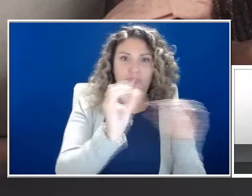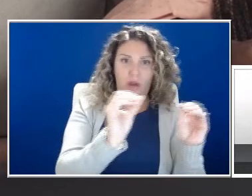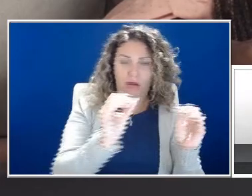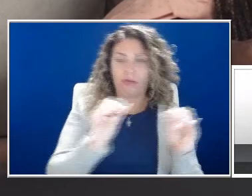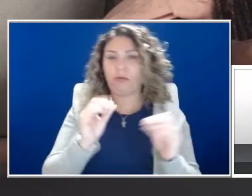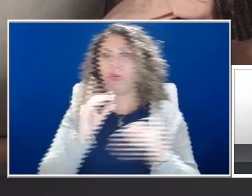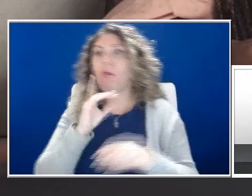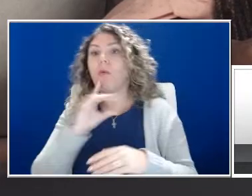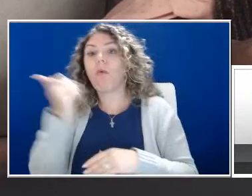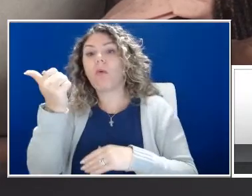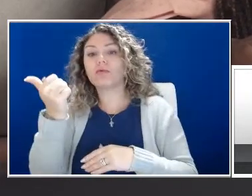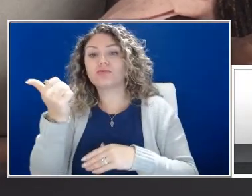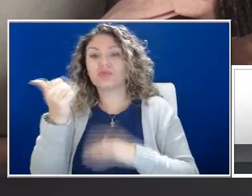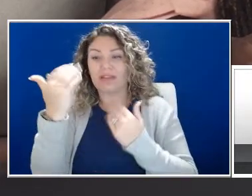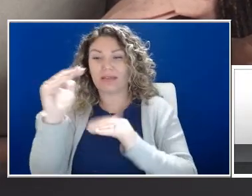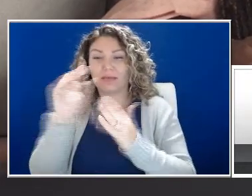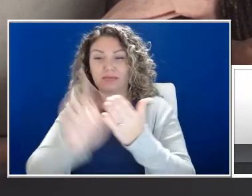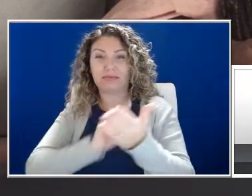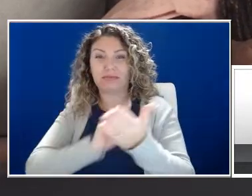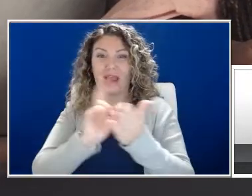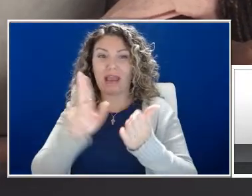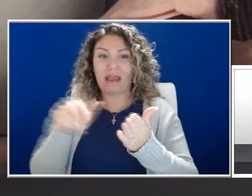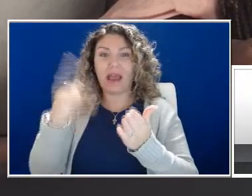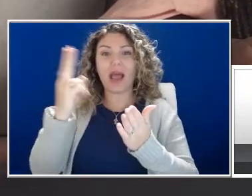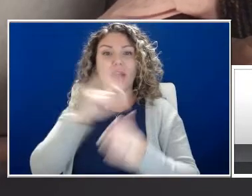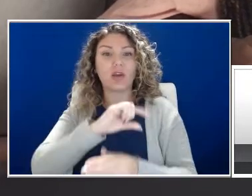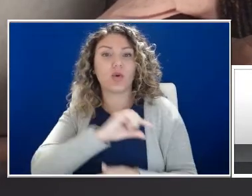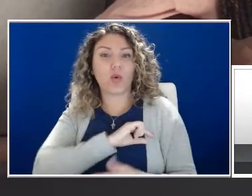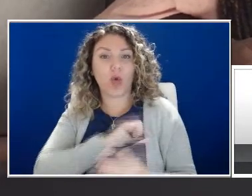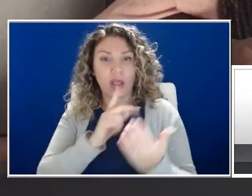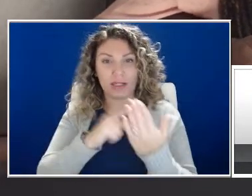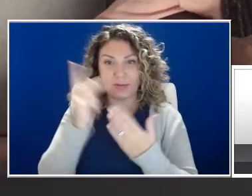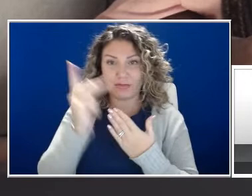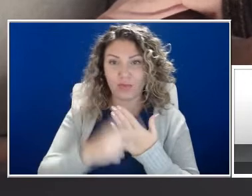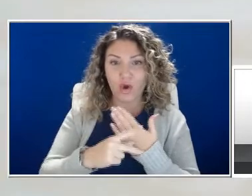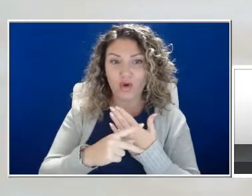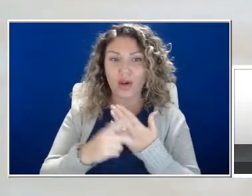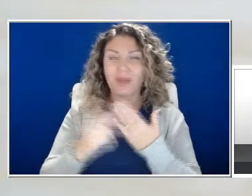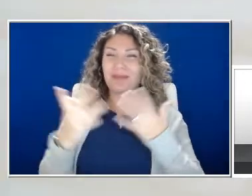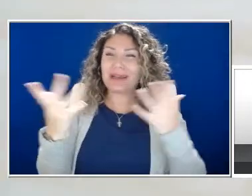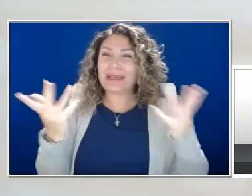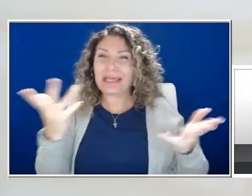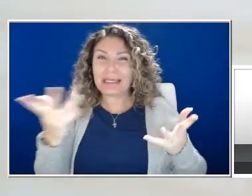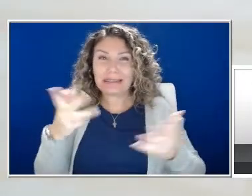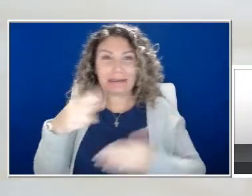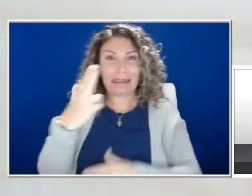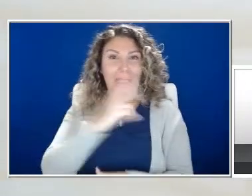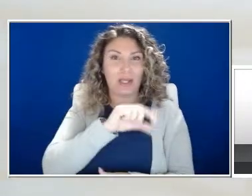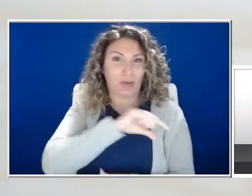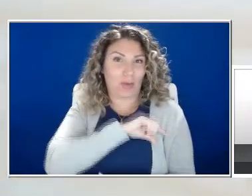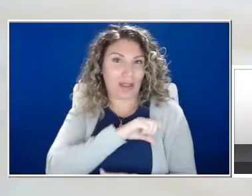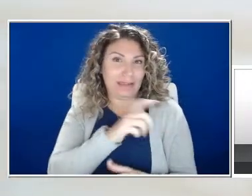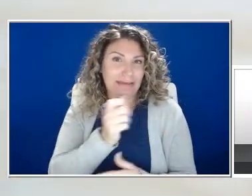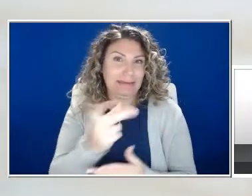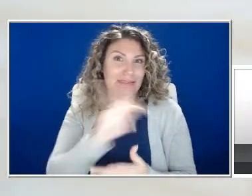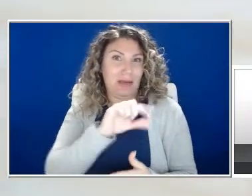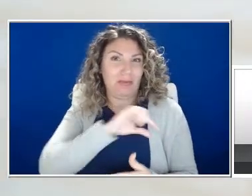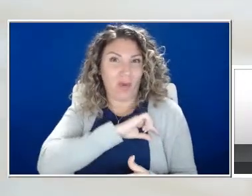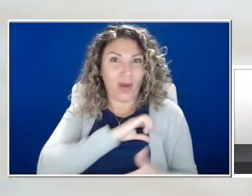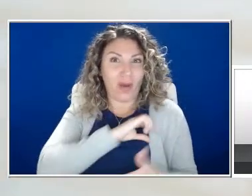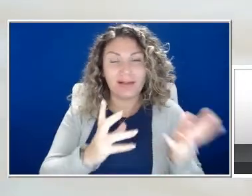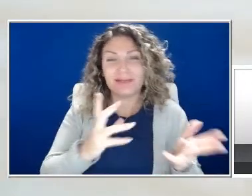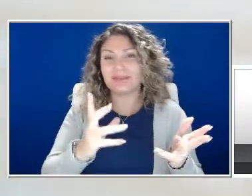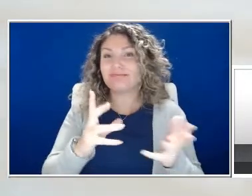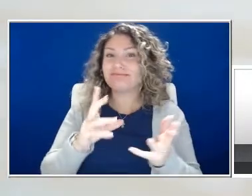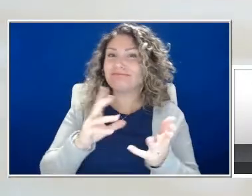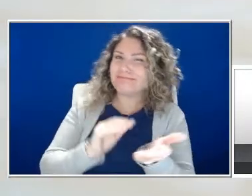day of high quality program. High quality, I'm just hopeful for some quality, Dr. Lauer. So